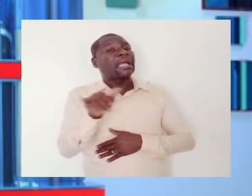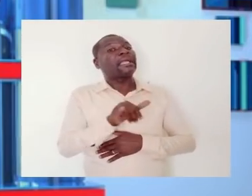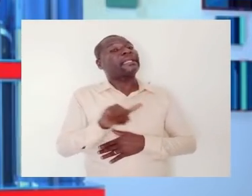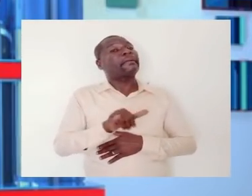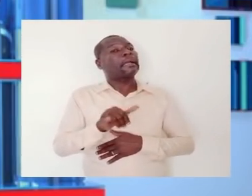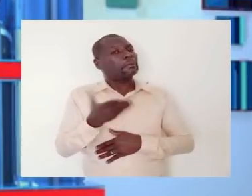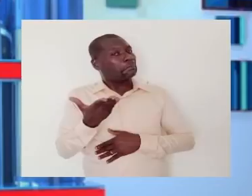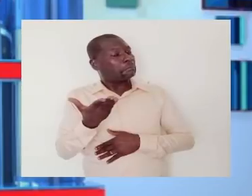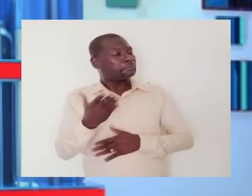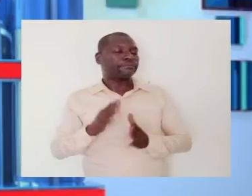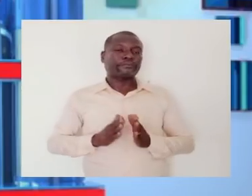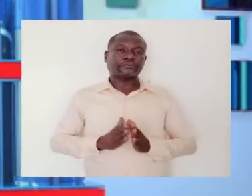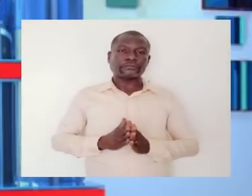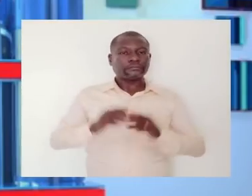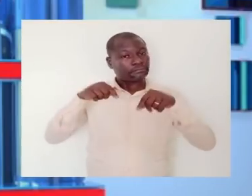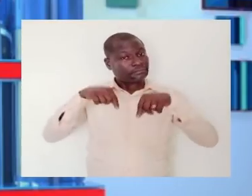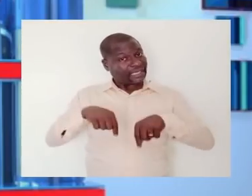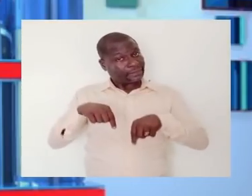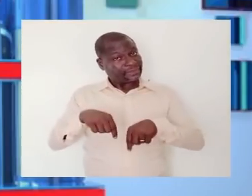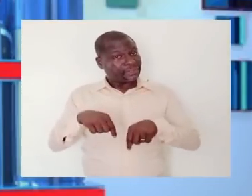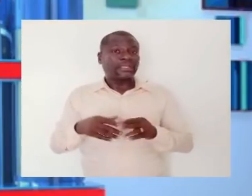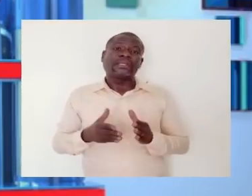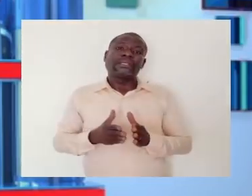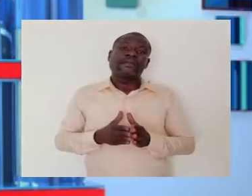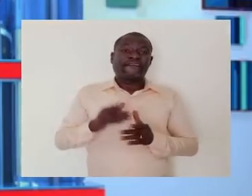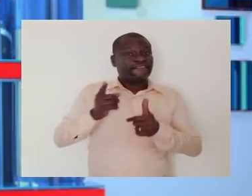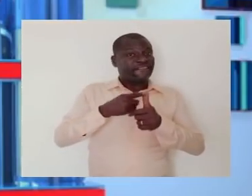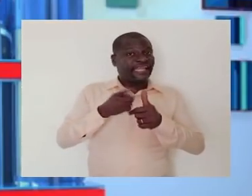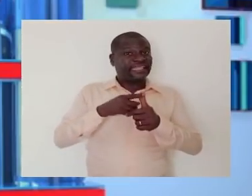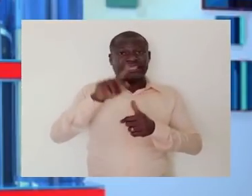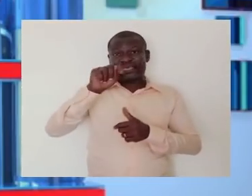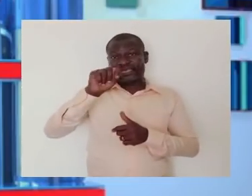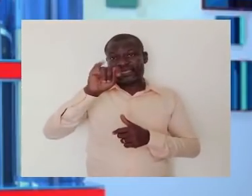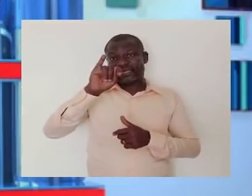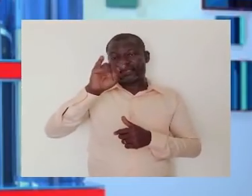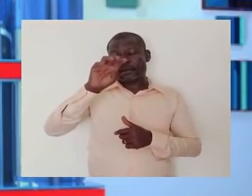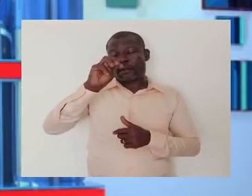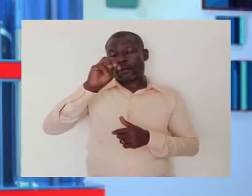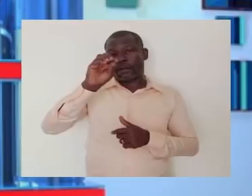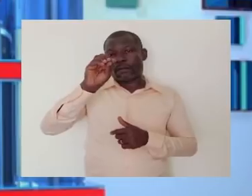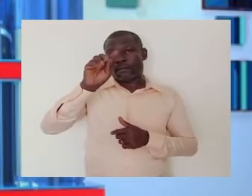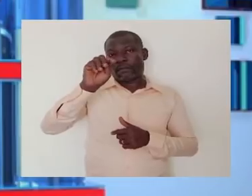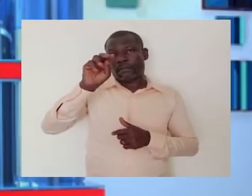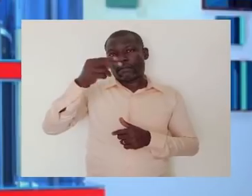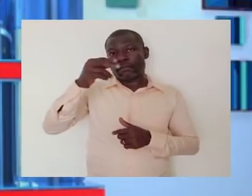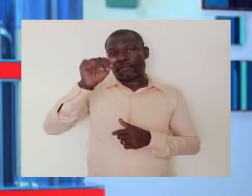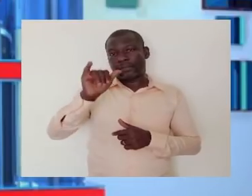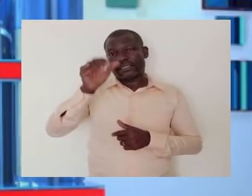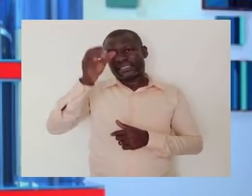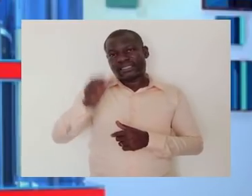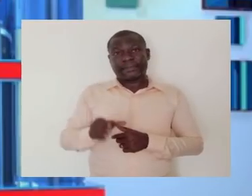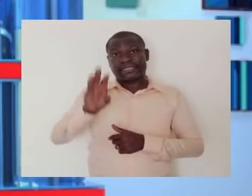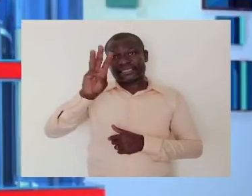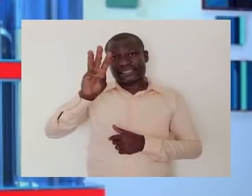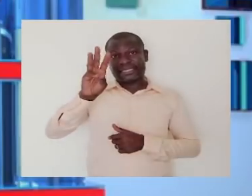nhwe se omo ye difo ampara ene she first timothy chapter 6